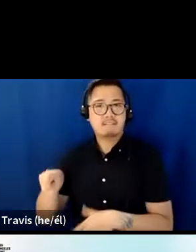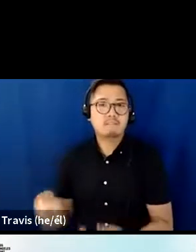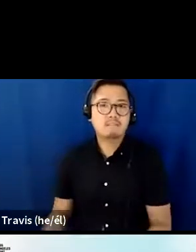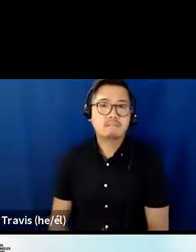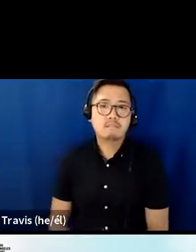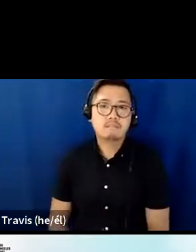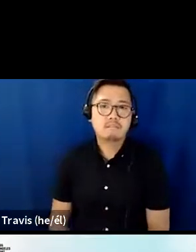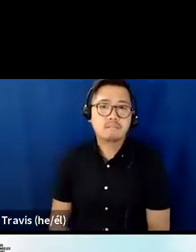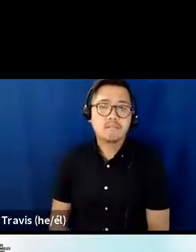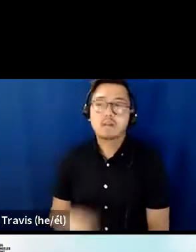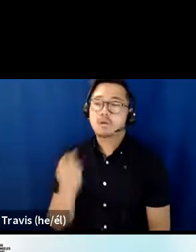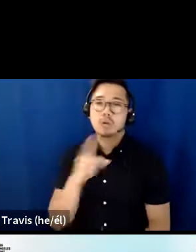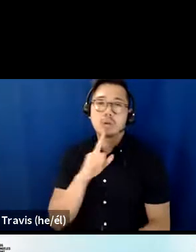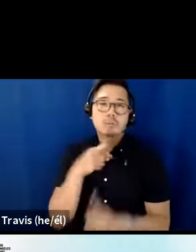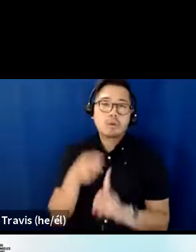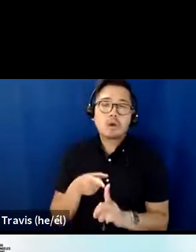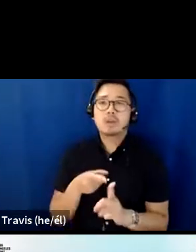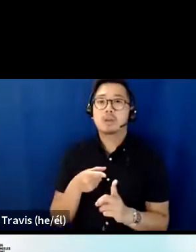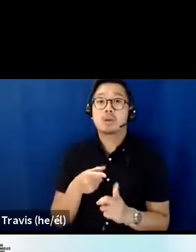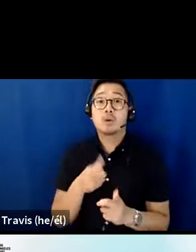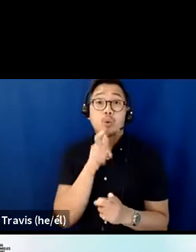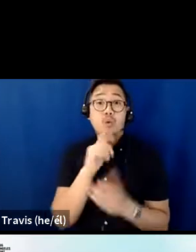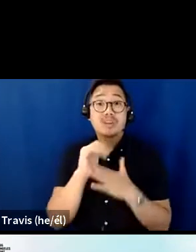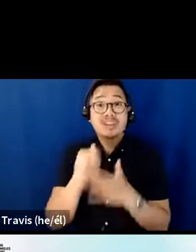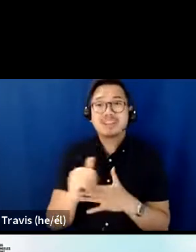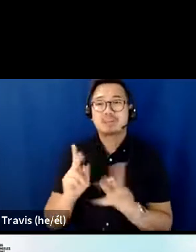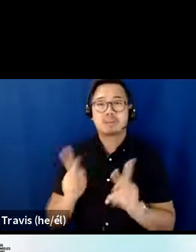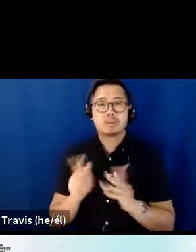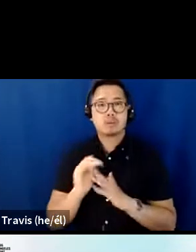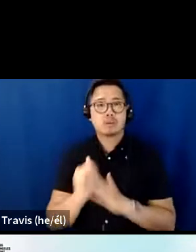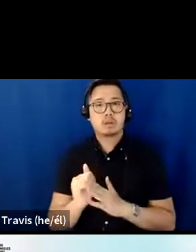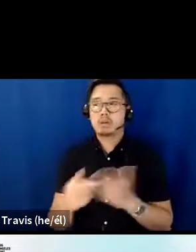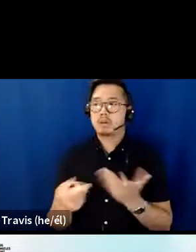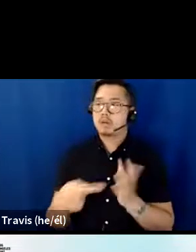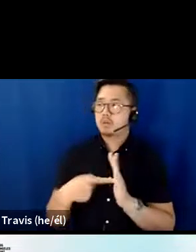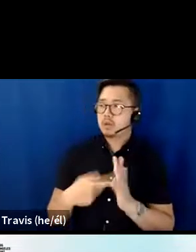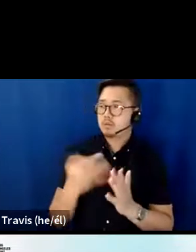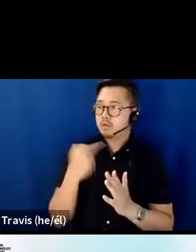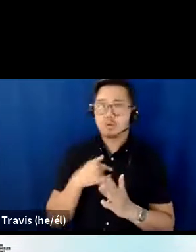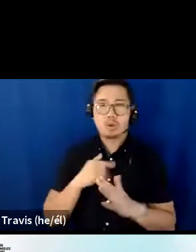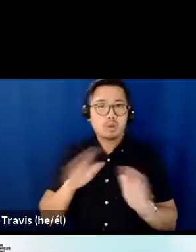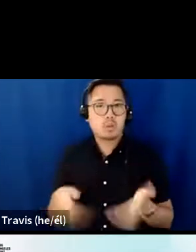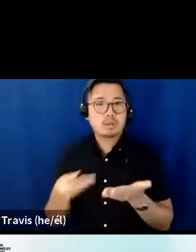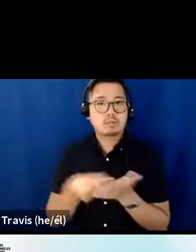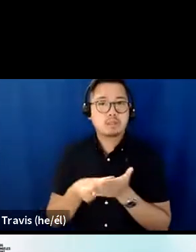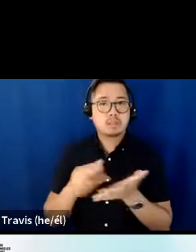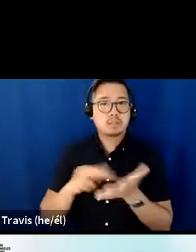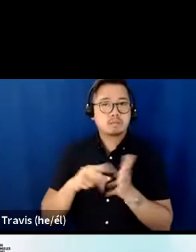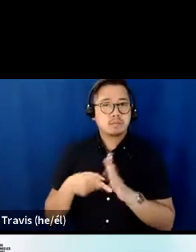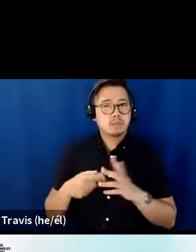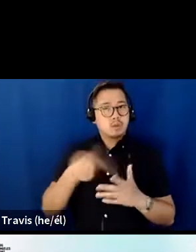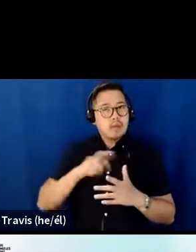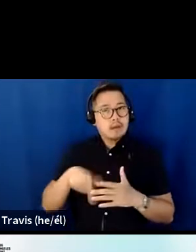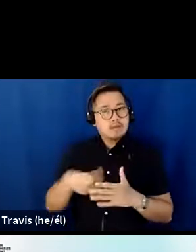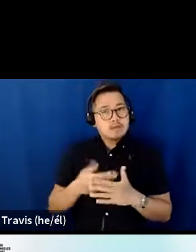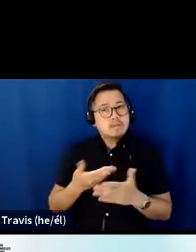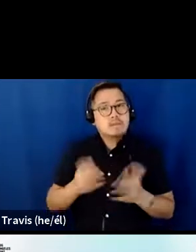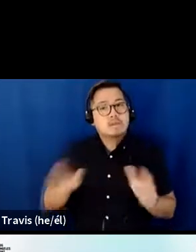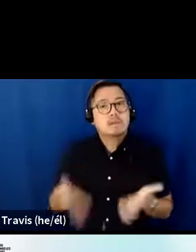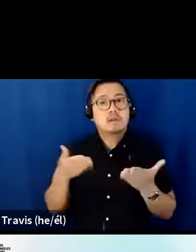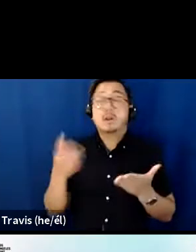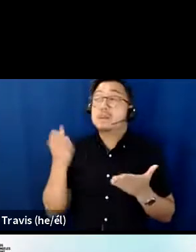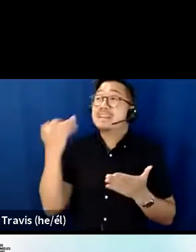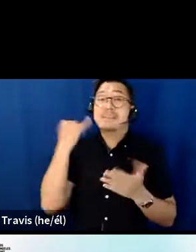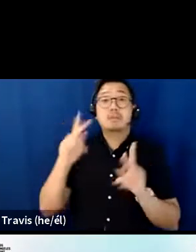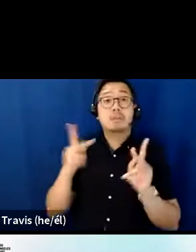it's people led. It's straight from the people. You know, if we're doing money, we're raising it on our own and putting it in. And if you want to contribute, then you can, but it still has